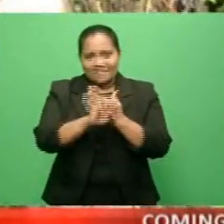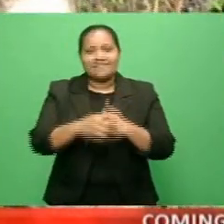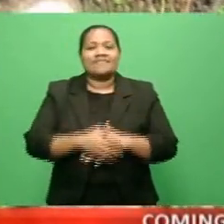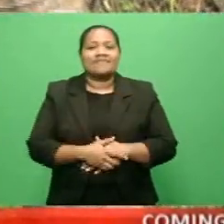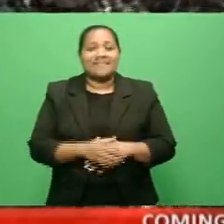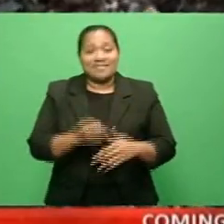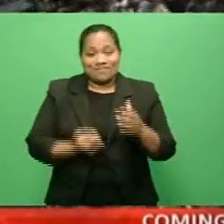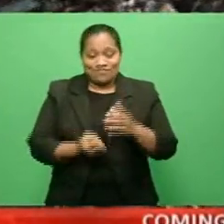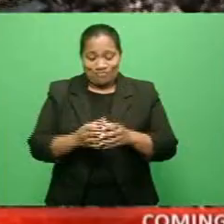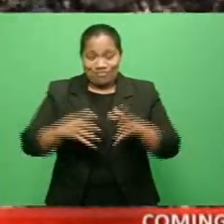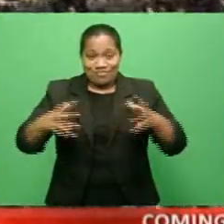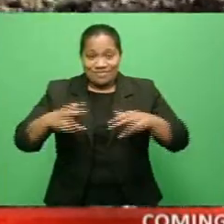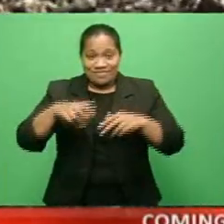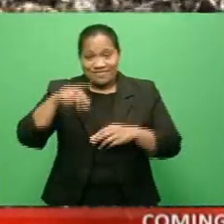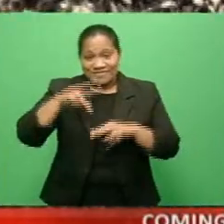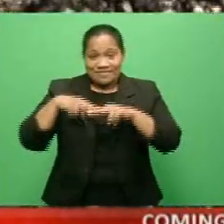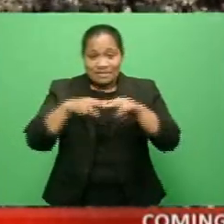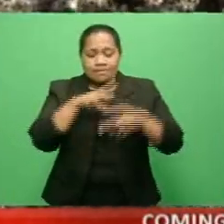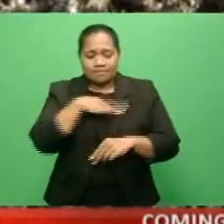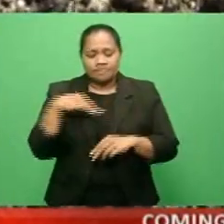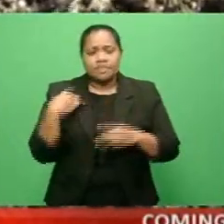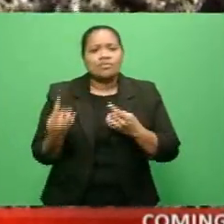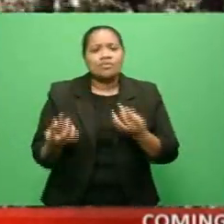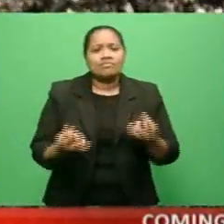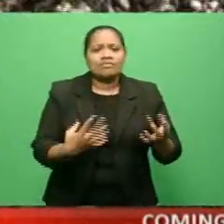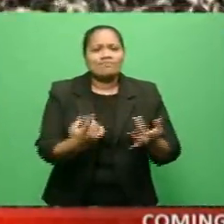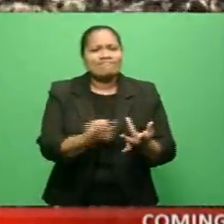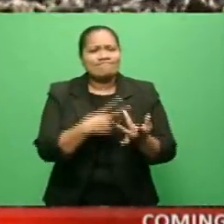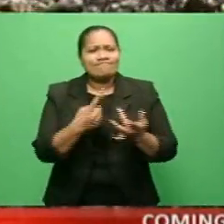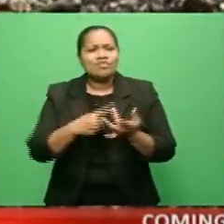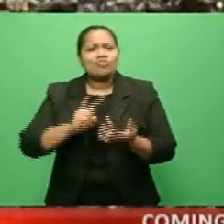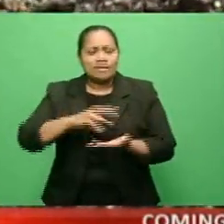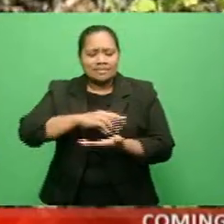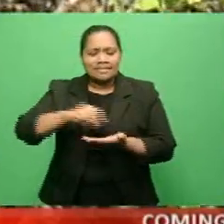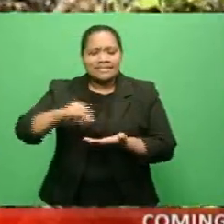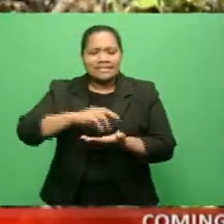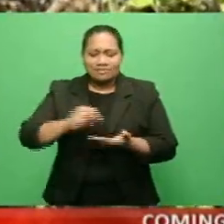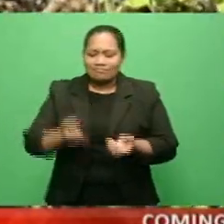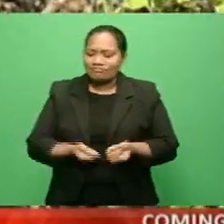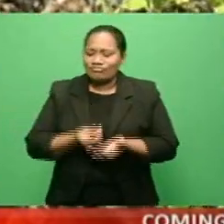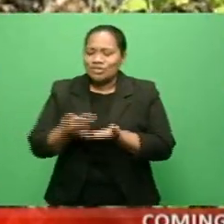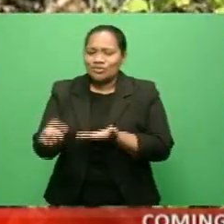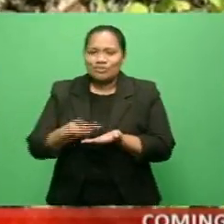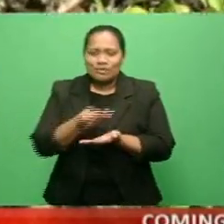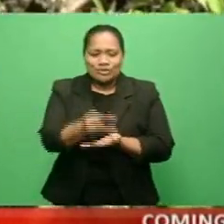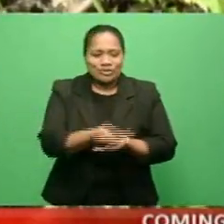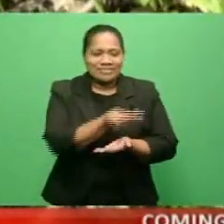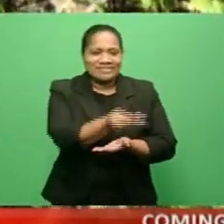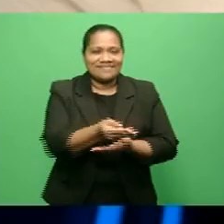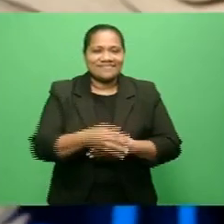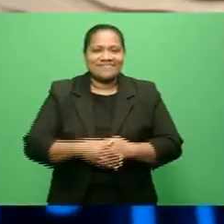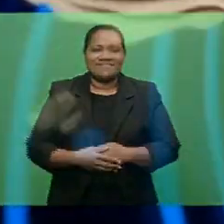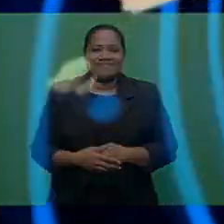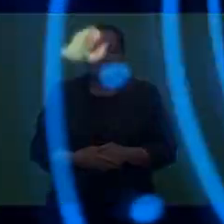And in growing Fiji, Ministry prepares for another round of seeds distribution. Stay with us.